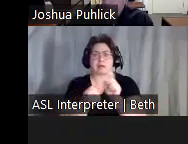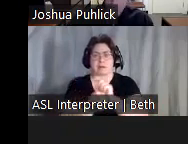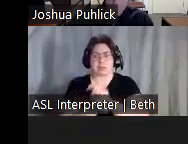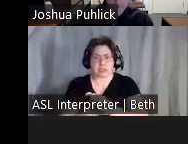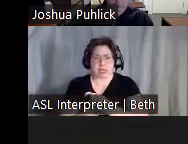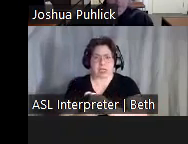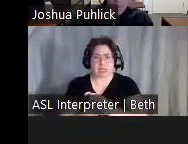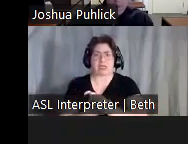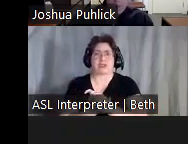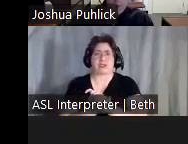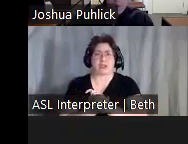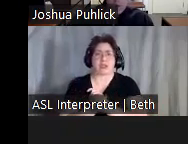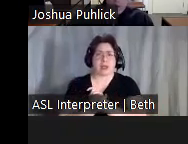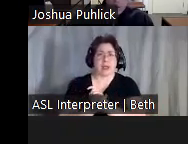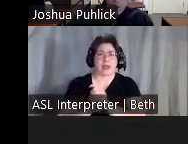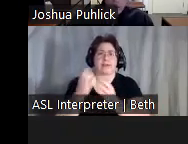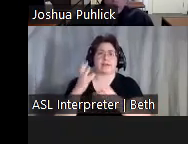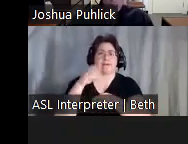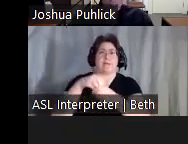prescriptions.